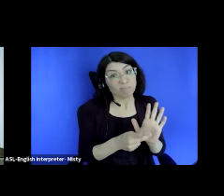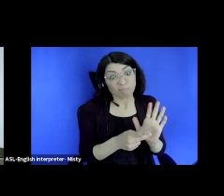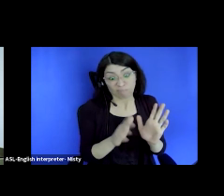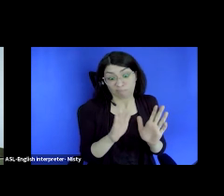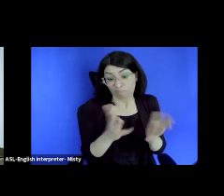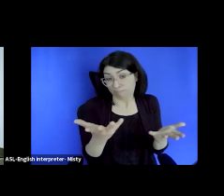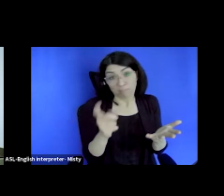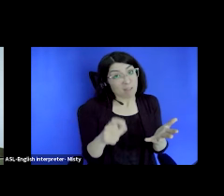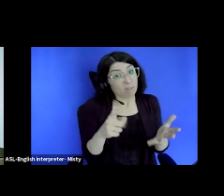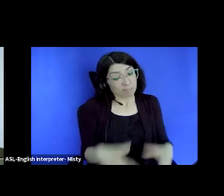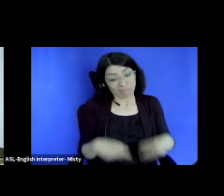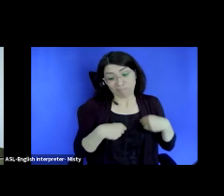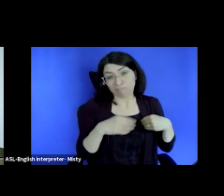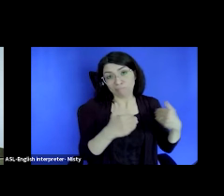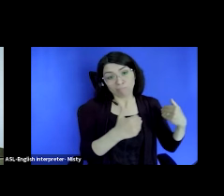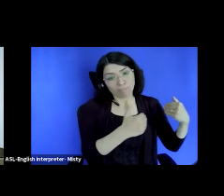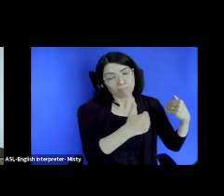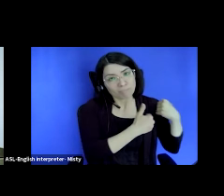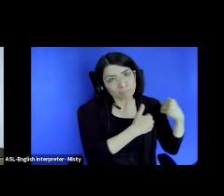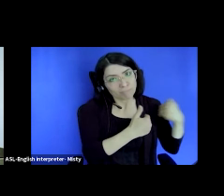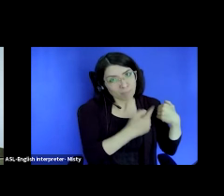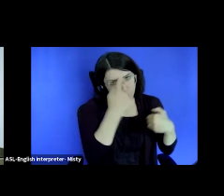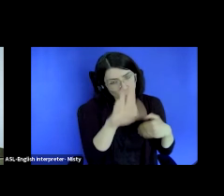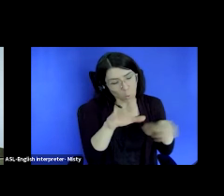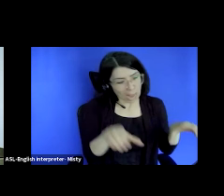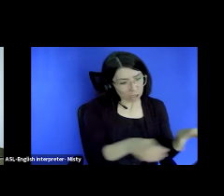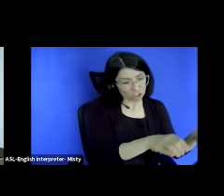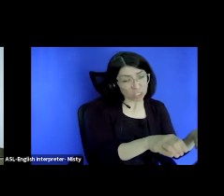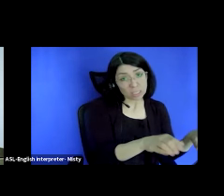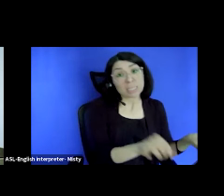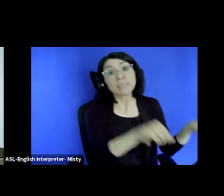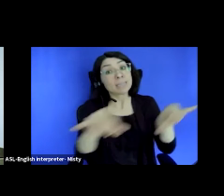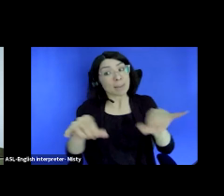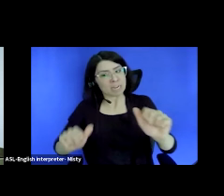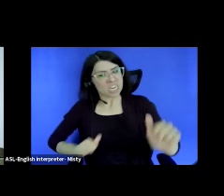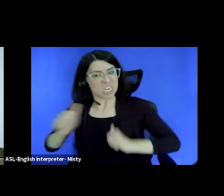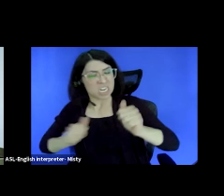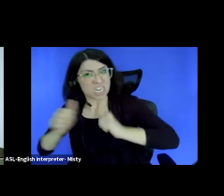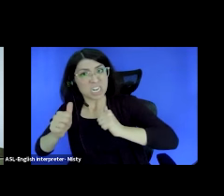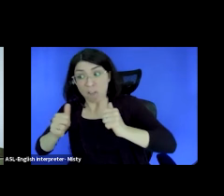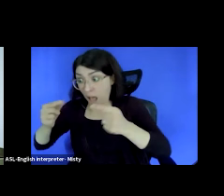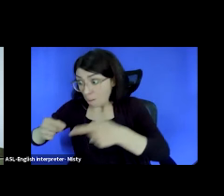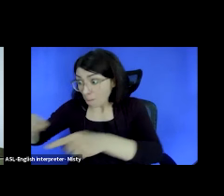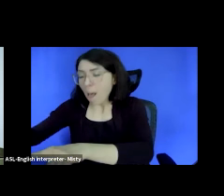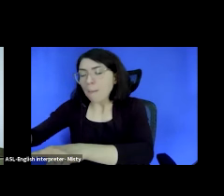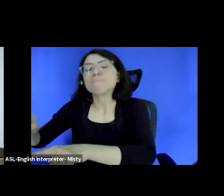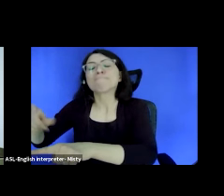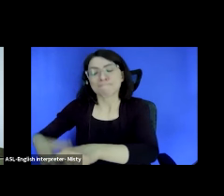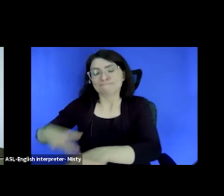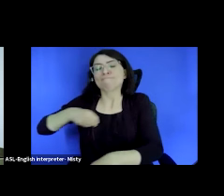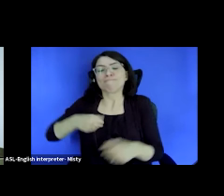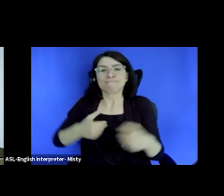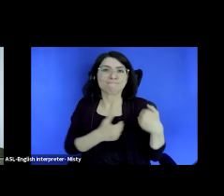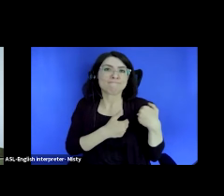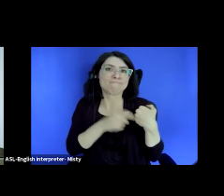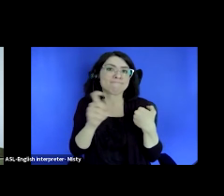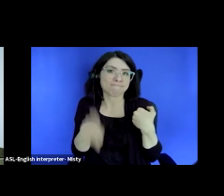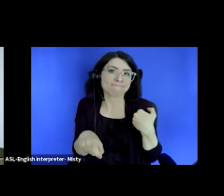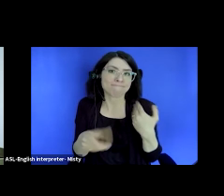with aggressive. Okay, that's the idea is that we negotiate. We learn how to negotiate so we can become more assertive